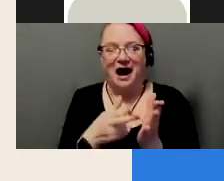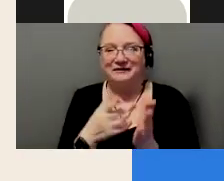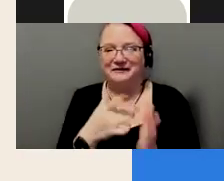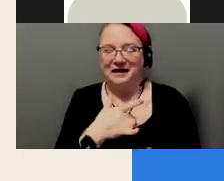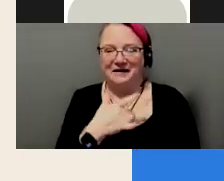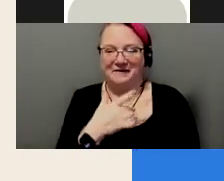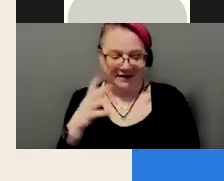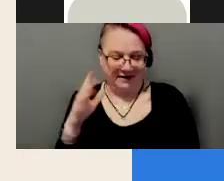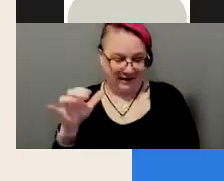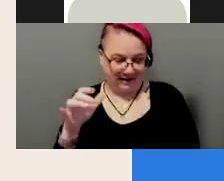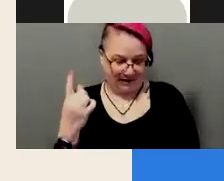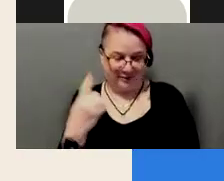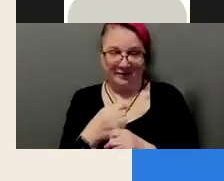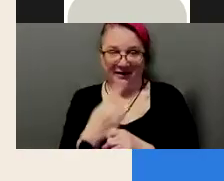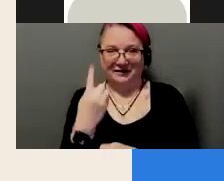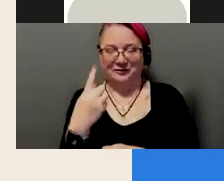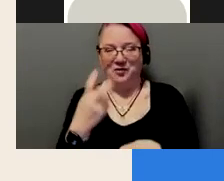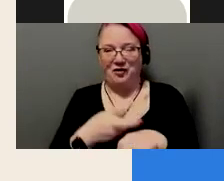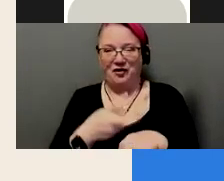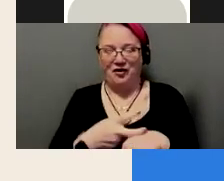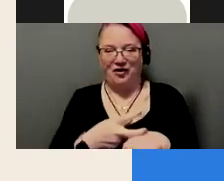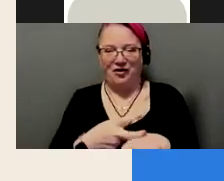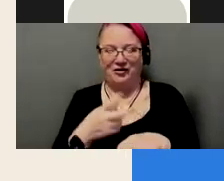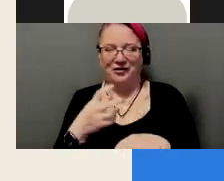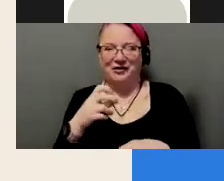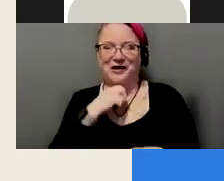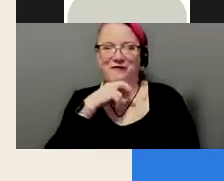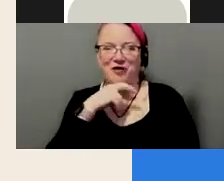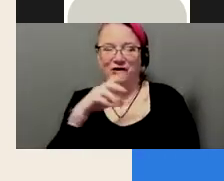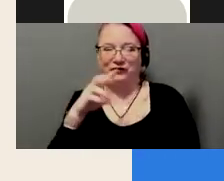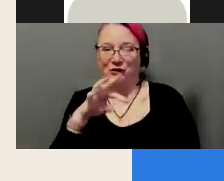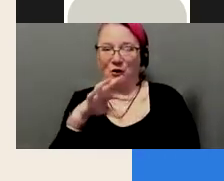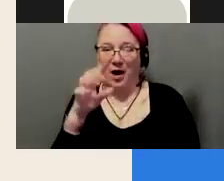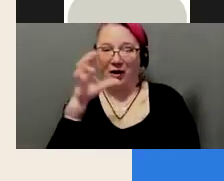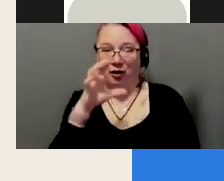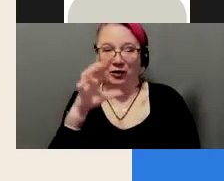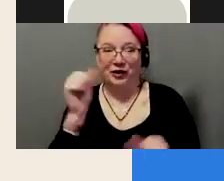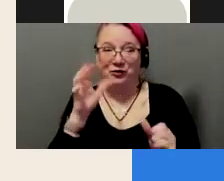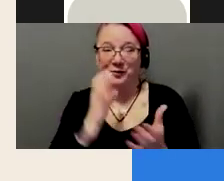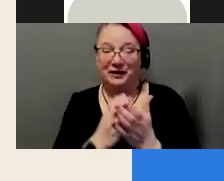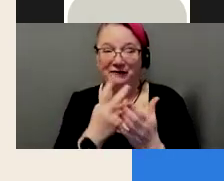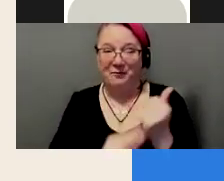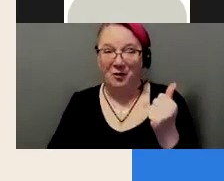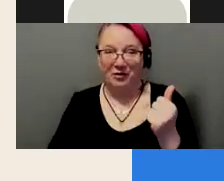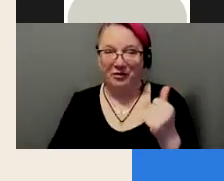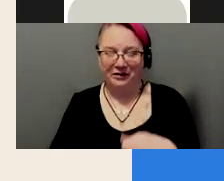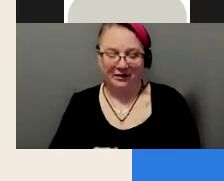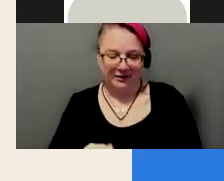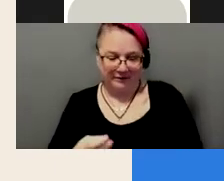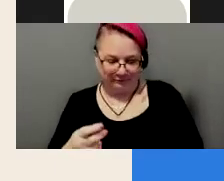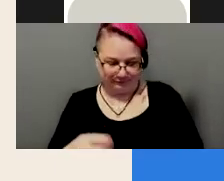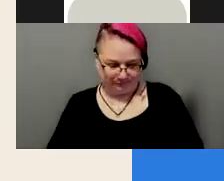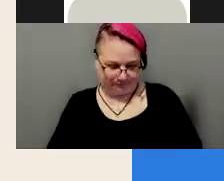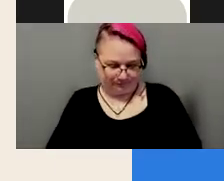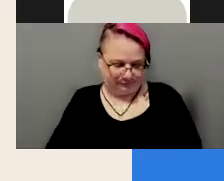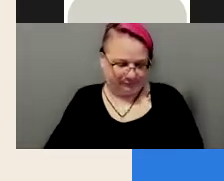like that's what makes this one hard is that like frogs are so wild looking that like you could believe that both of them are, which is actually